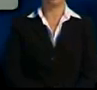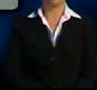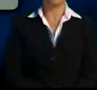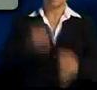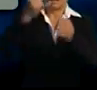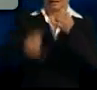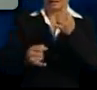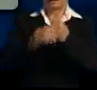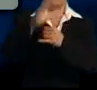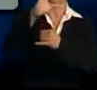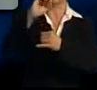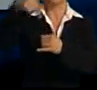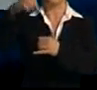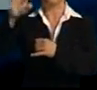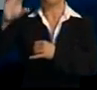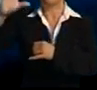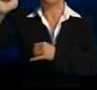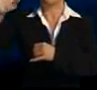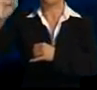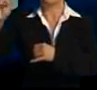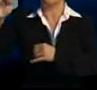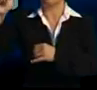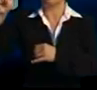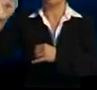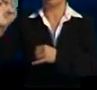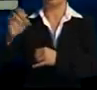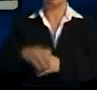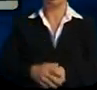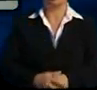And lastly, with copper carbonate.